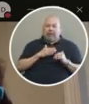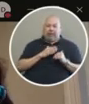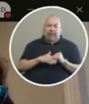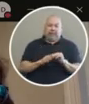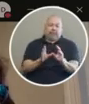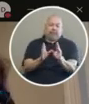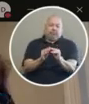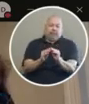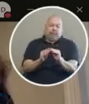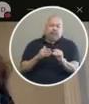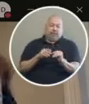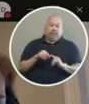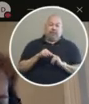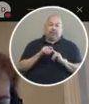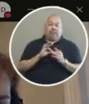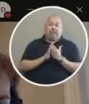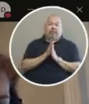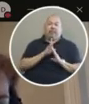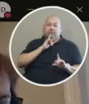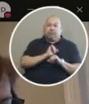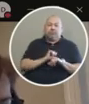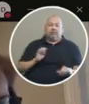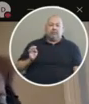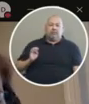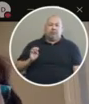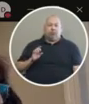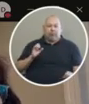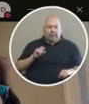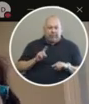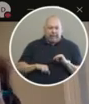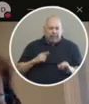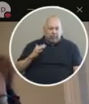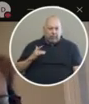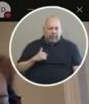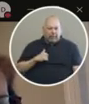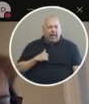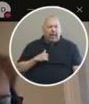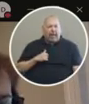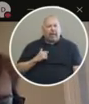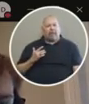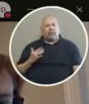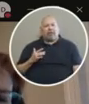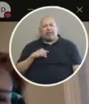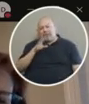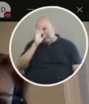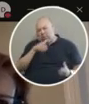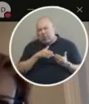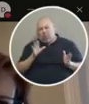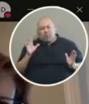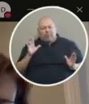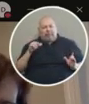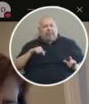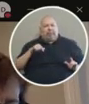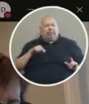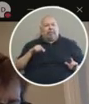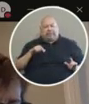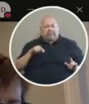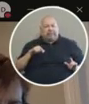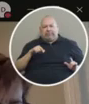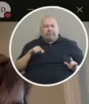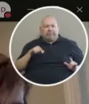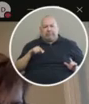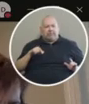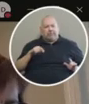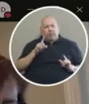next meeting, especially if it becomes an emergency that cannot wait. I'm just reluctant to open the spigot